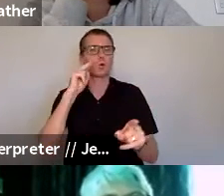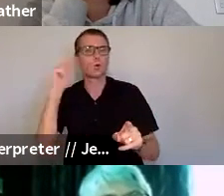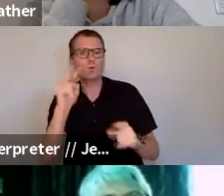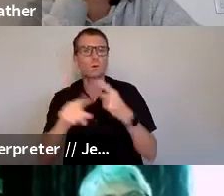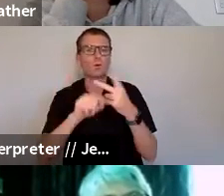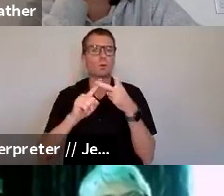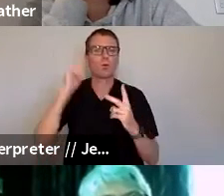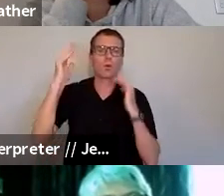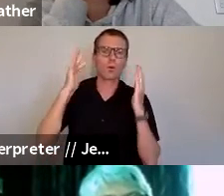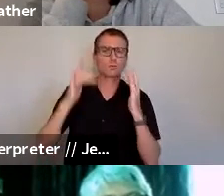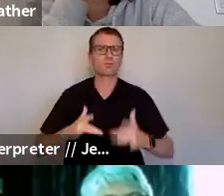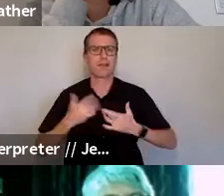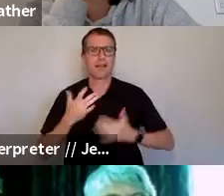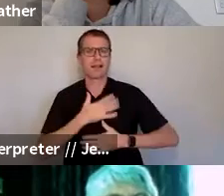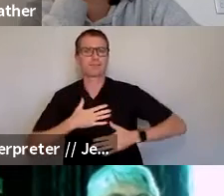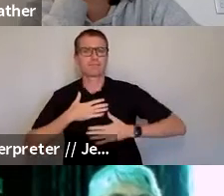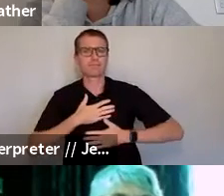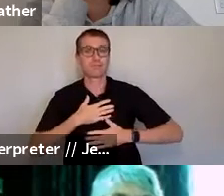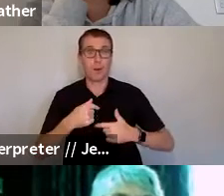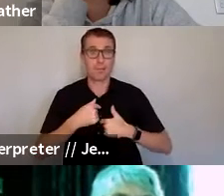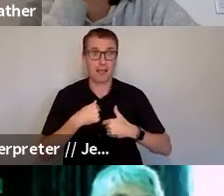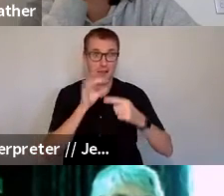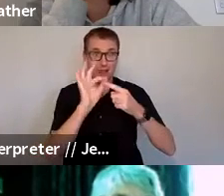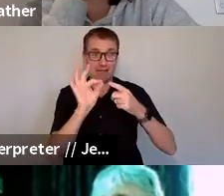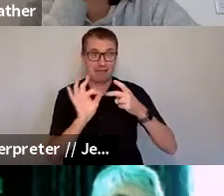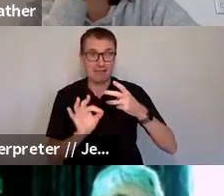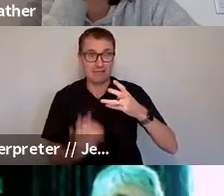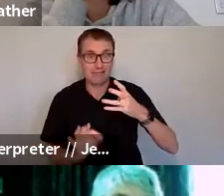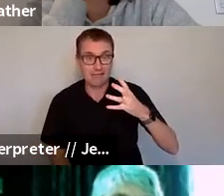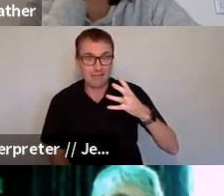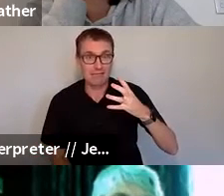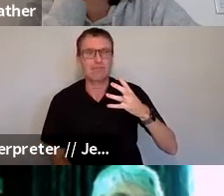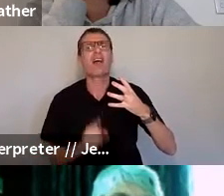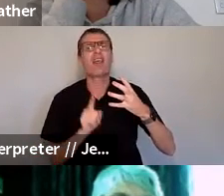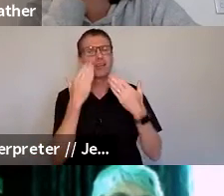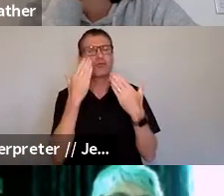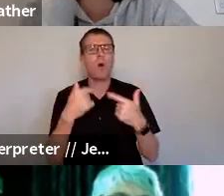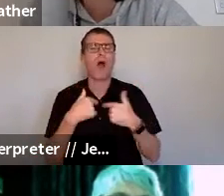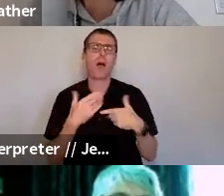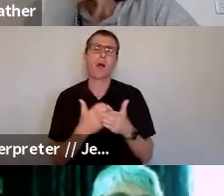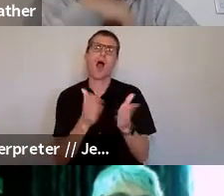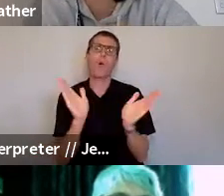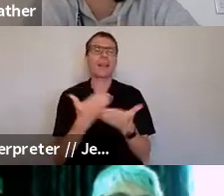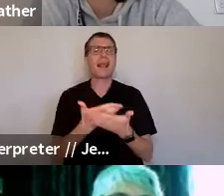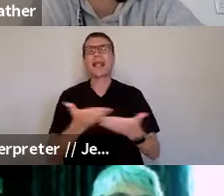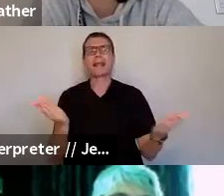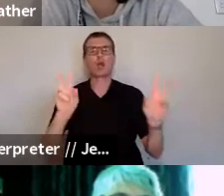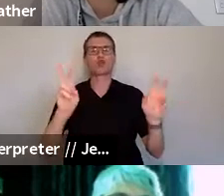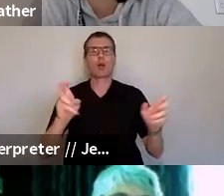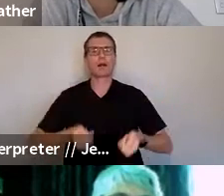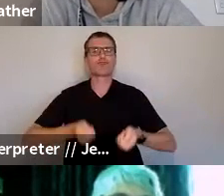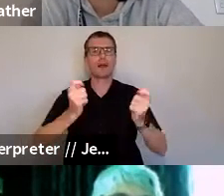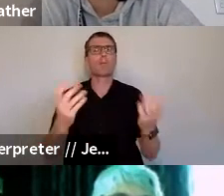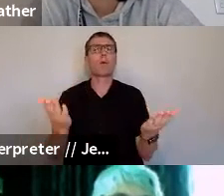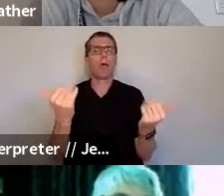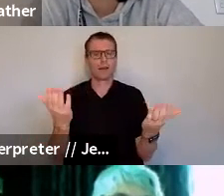Deliberately asked lots of questions so that you know that we're open to talk about anything in this territory.